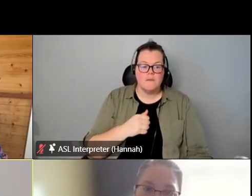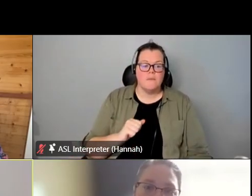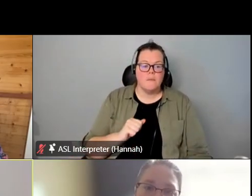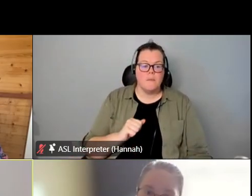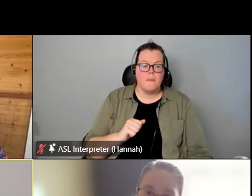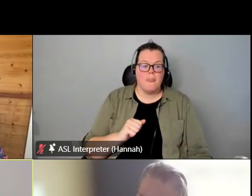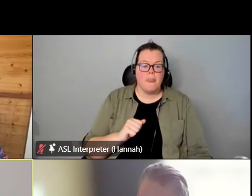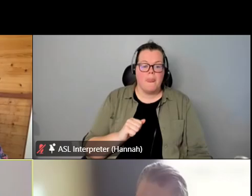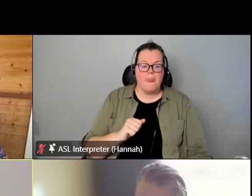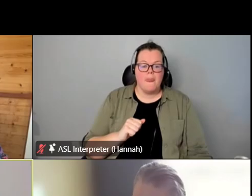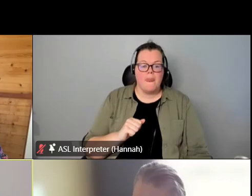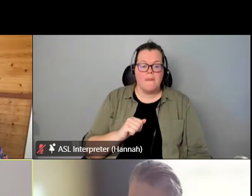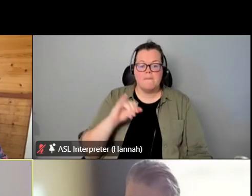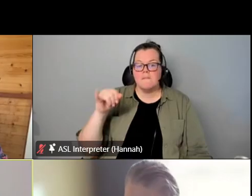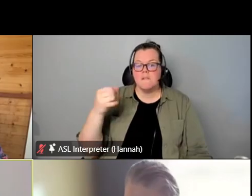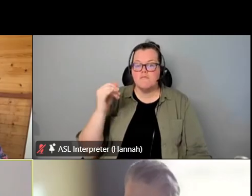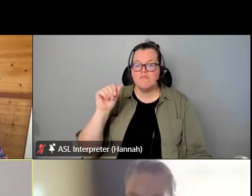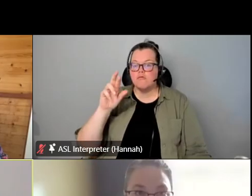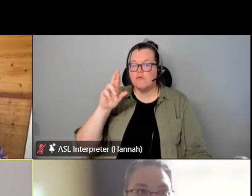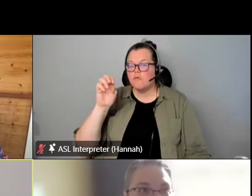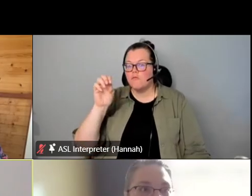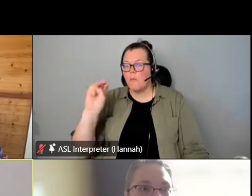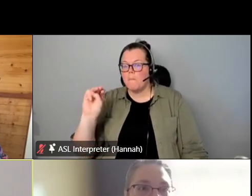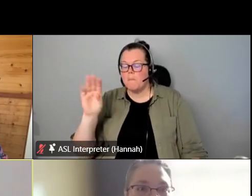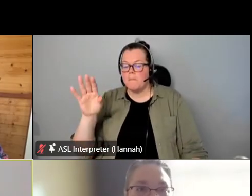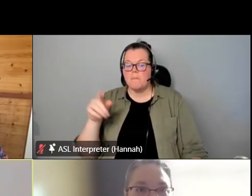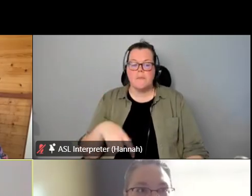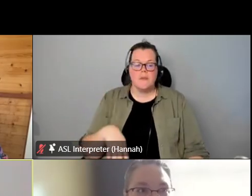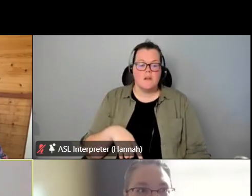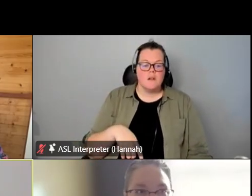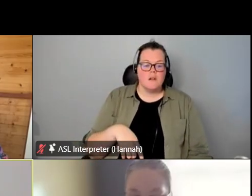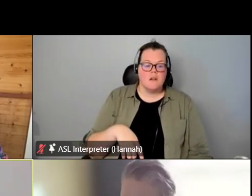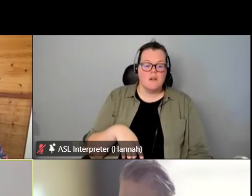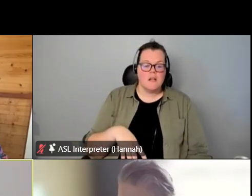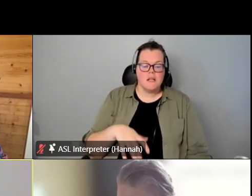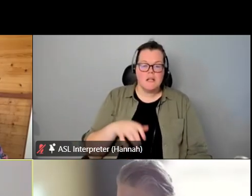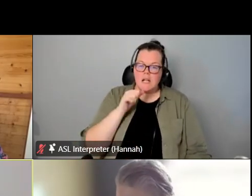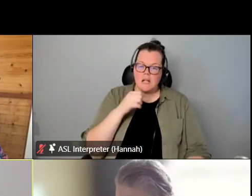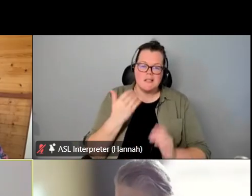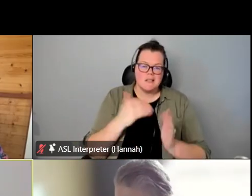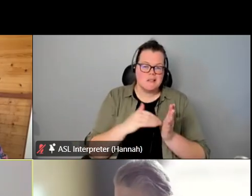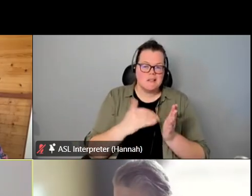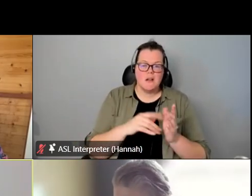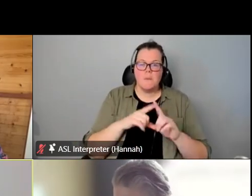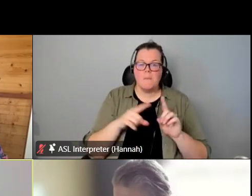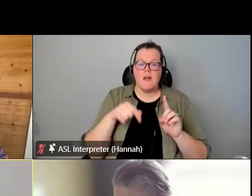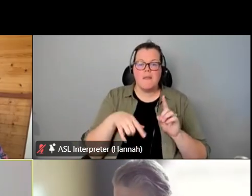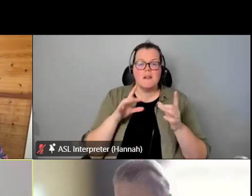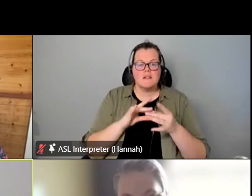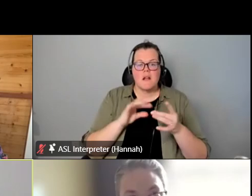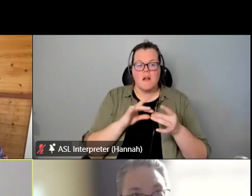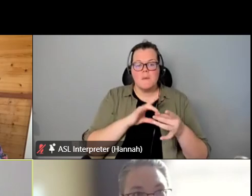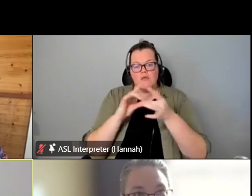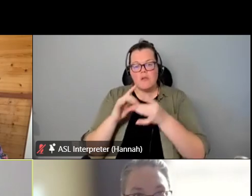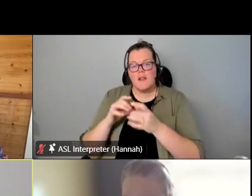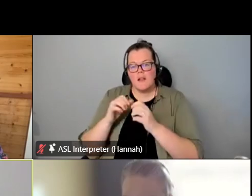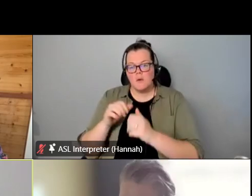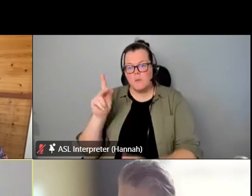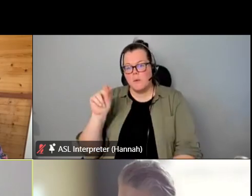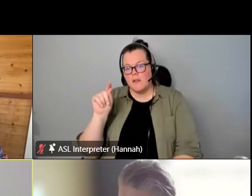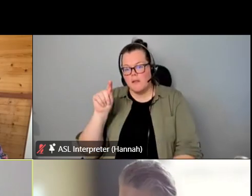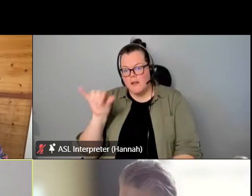And Okay. Jeremy should be able to make your comment. Not to beat a dead horse, but this comment is kind of to what Katie said. I think